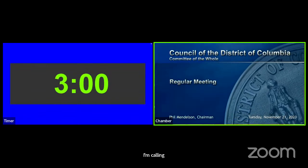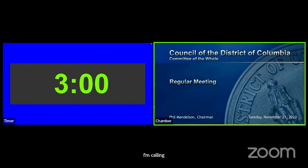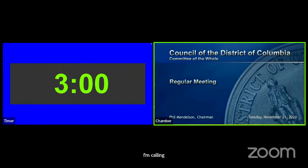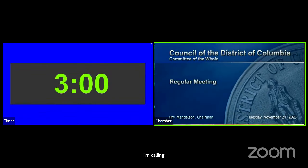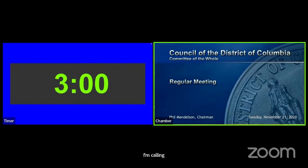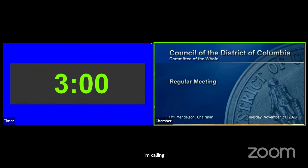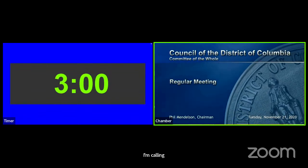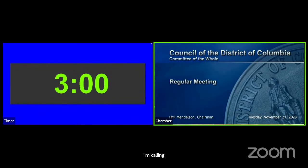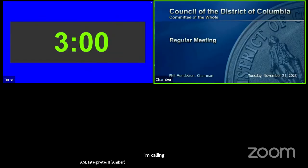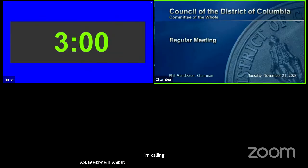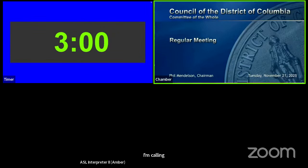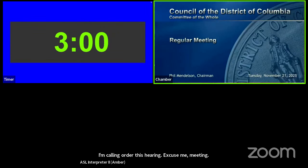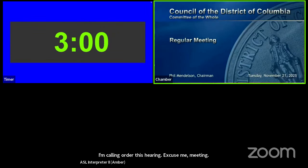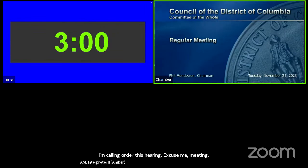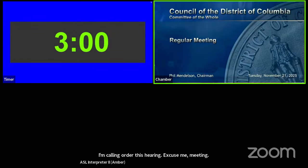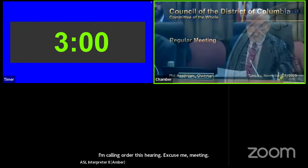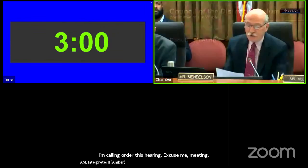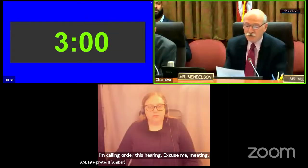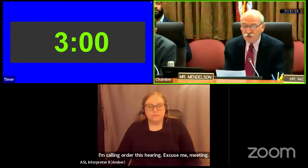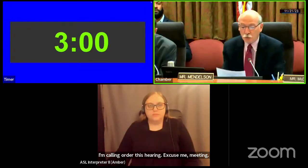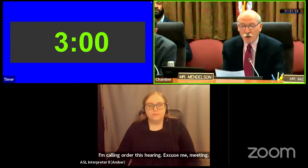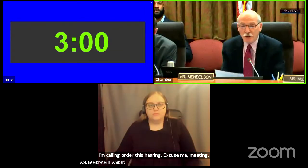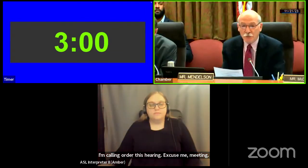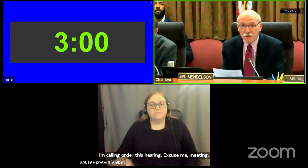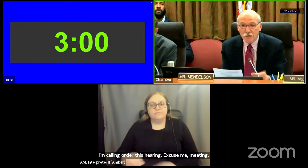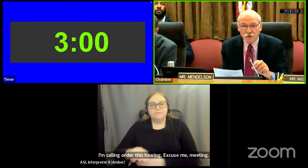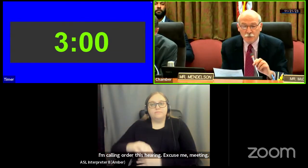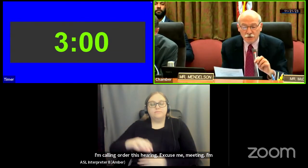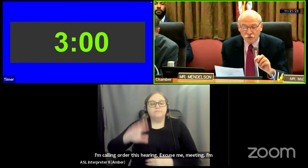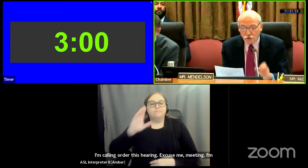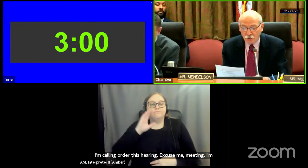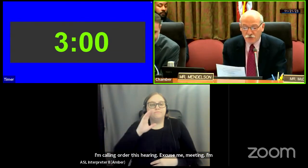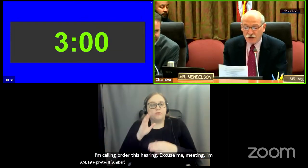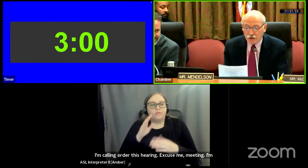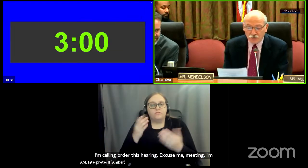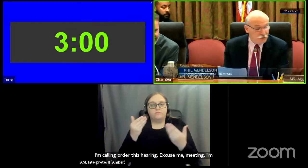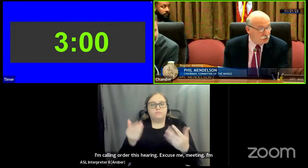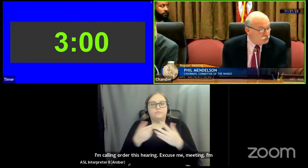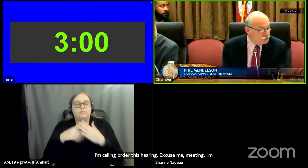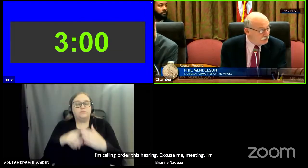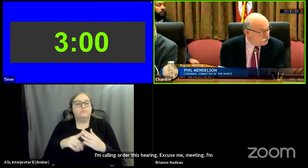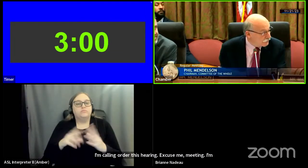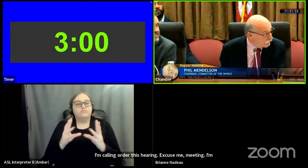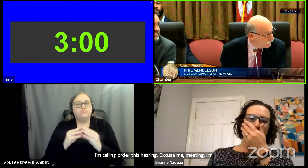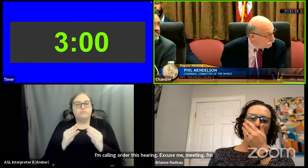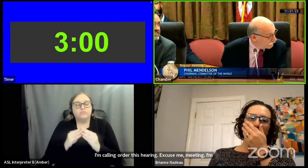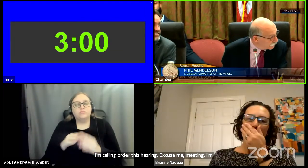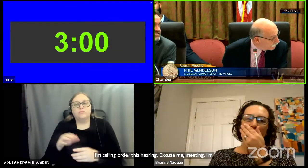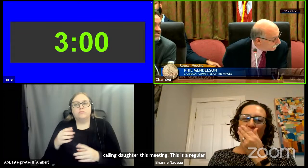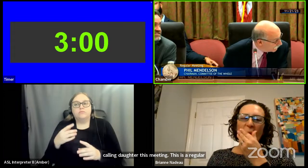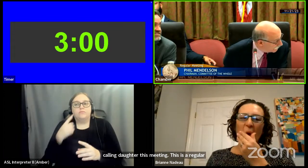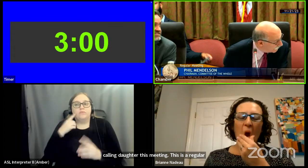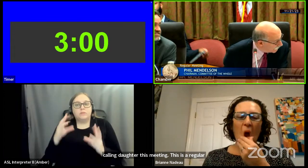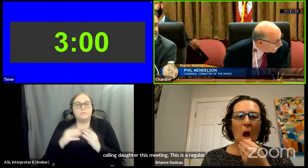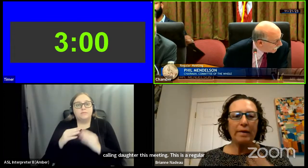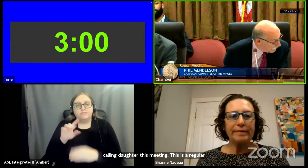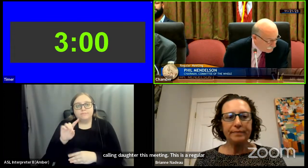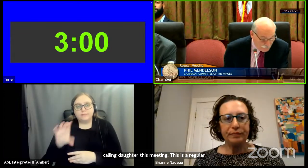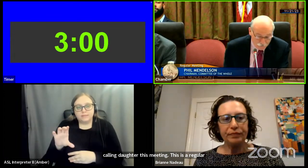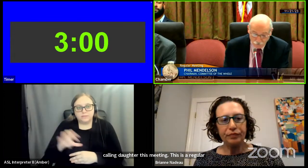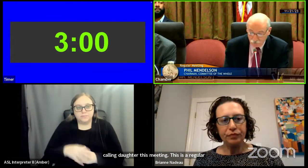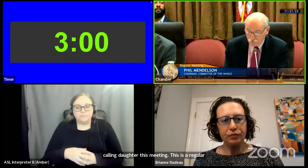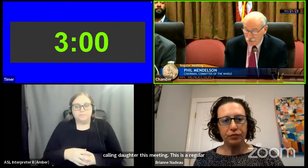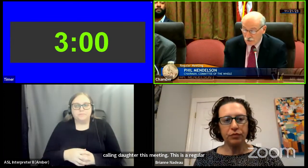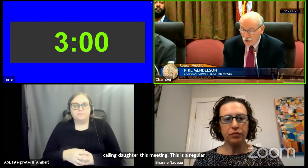meeting. I'm calling to order this meeting. This is a regular meeting of the Committee of the Whole of the Council of the District of Columbia.